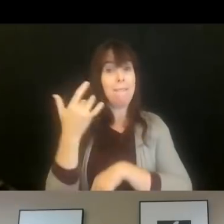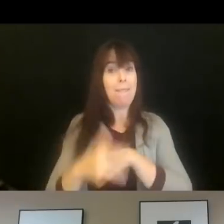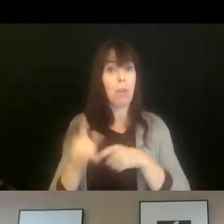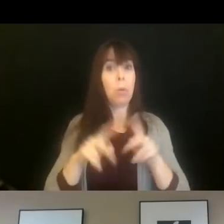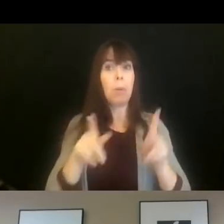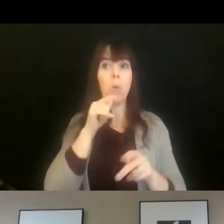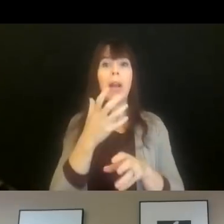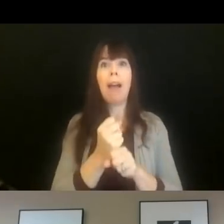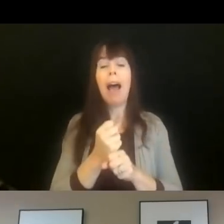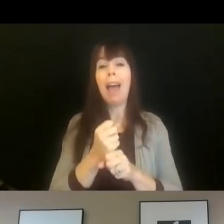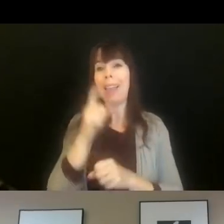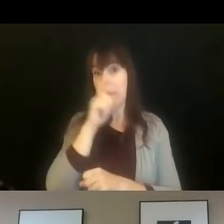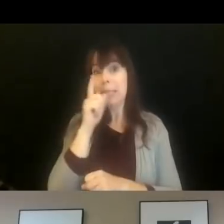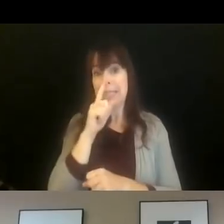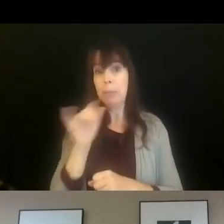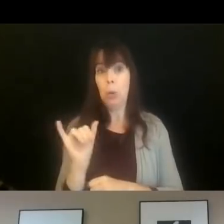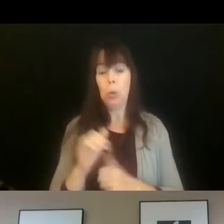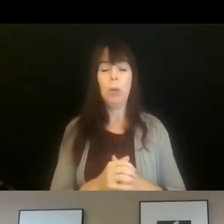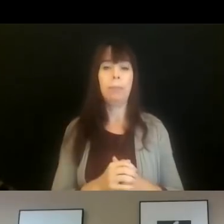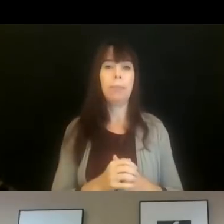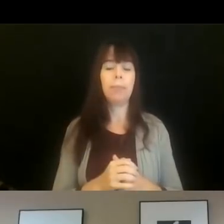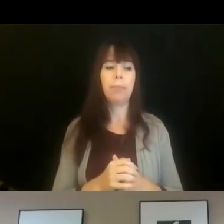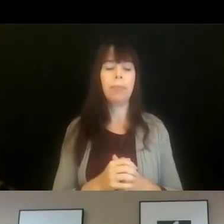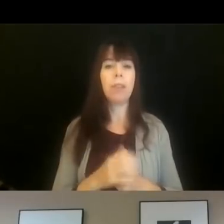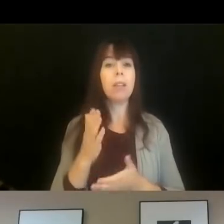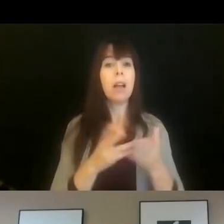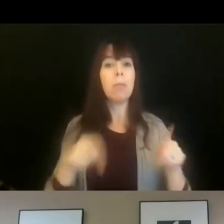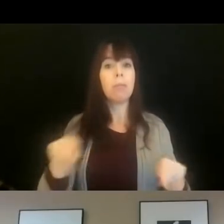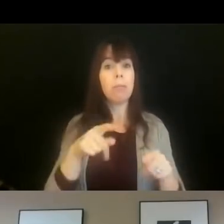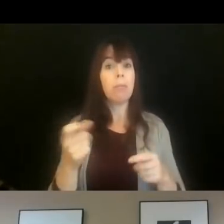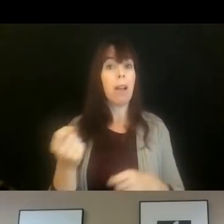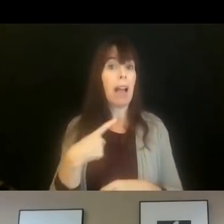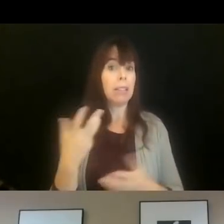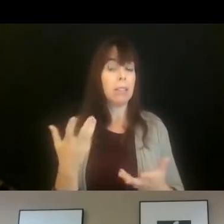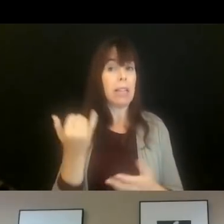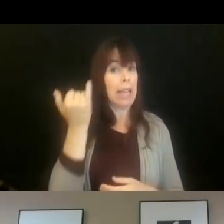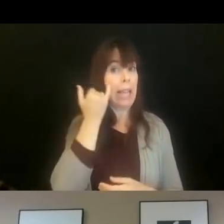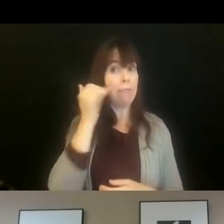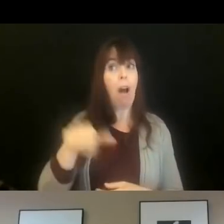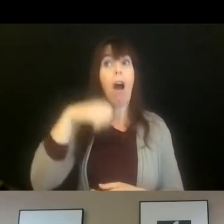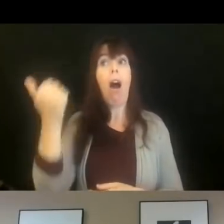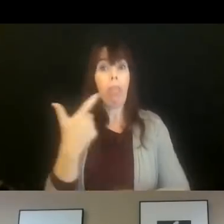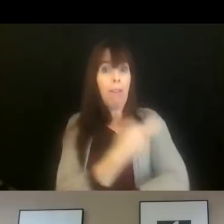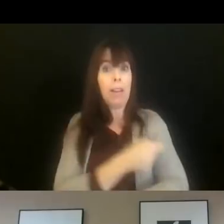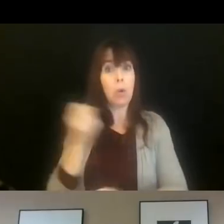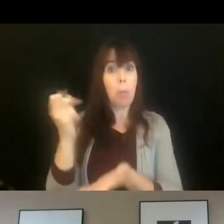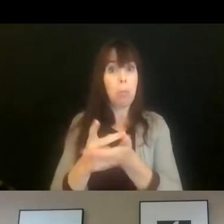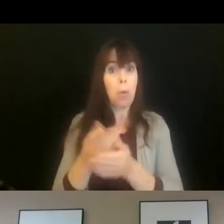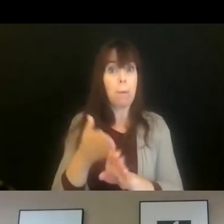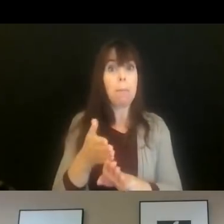got the placebo. Some of you have asked, what if another vaccine gets approved